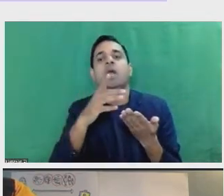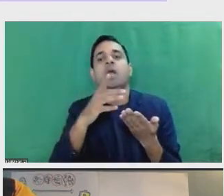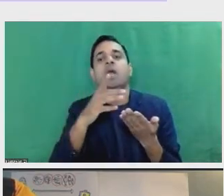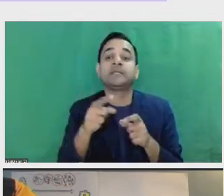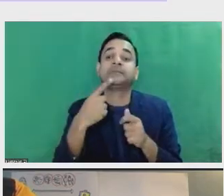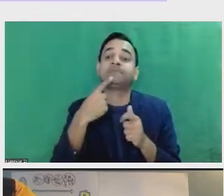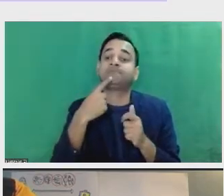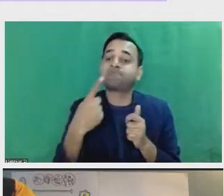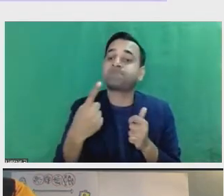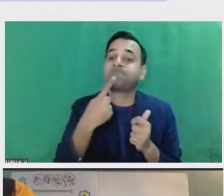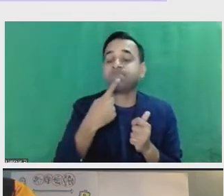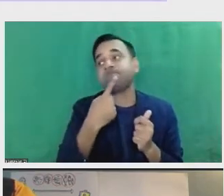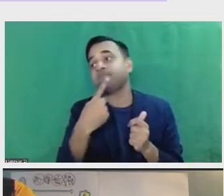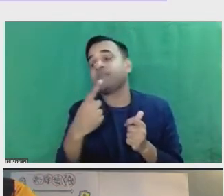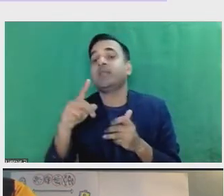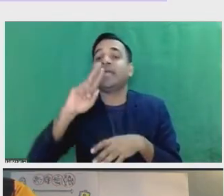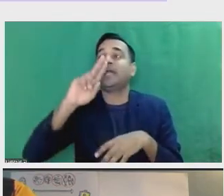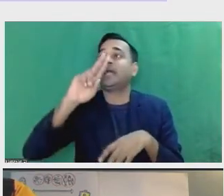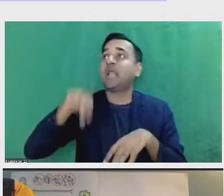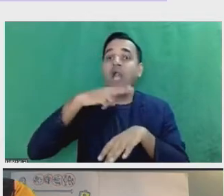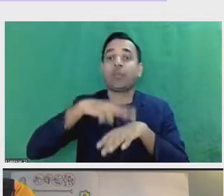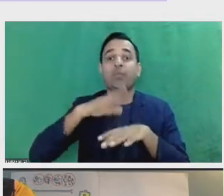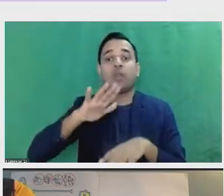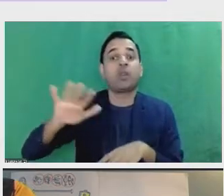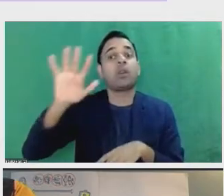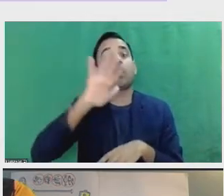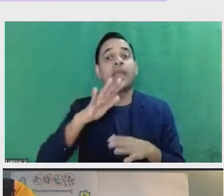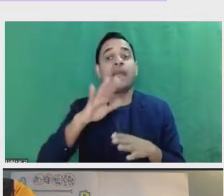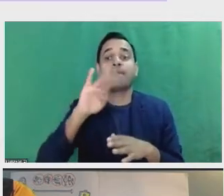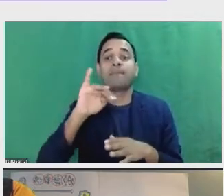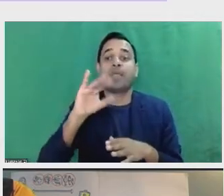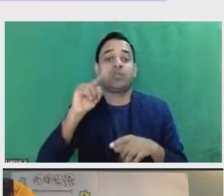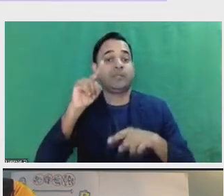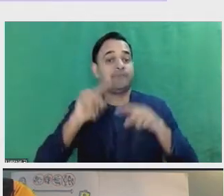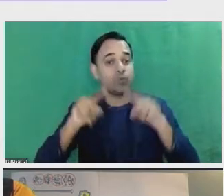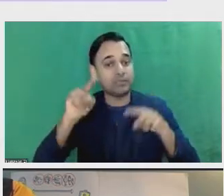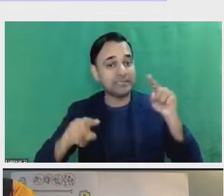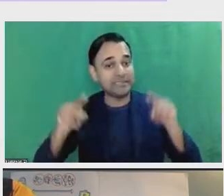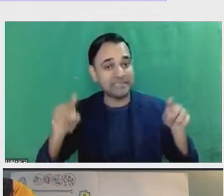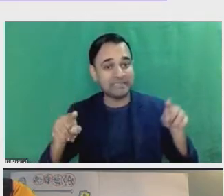those are going to be done. And perhaps now is the time to consider a gender test to those,